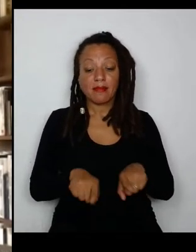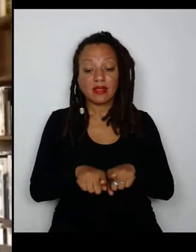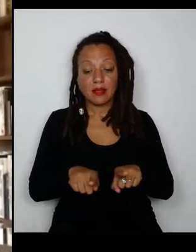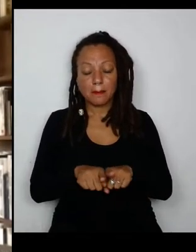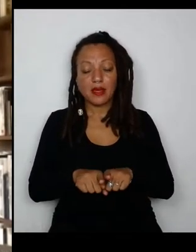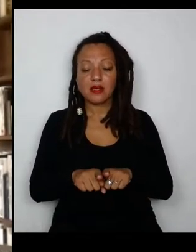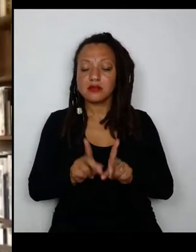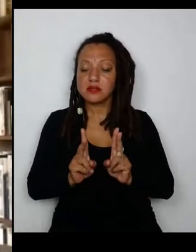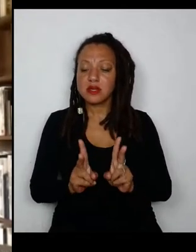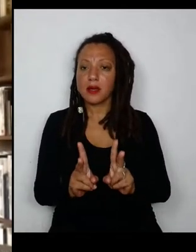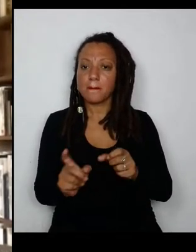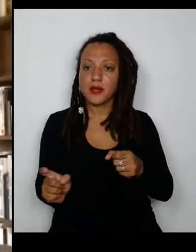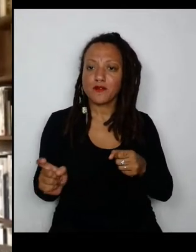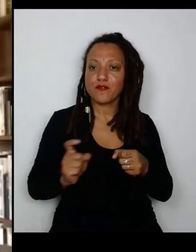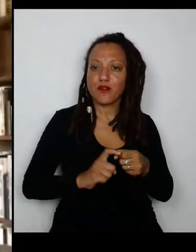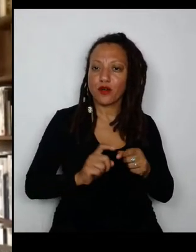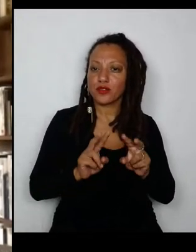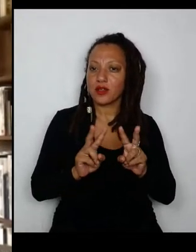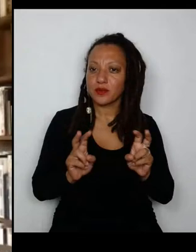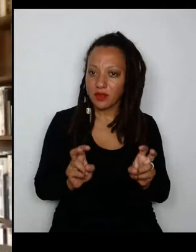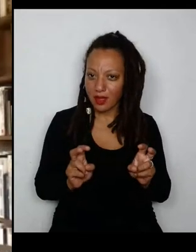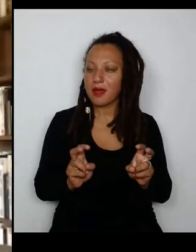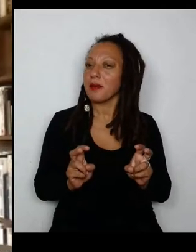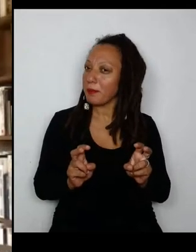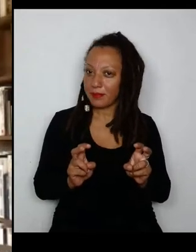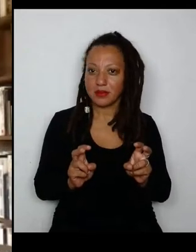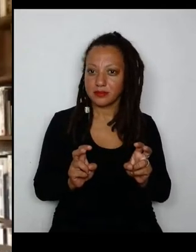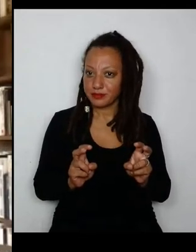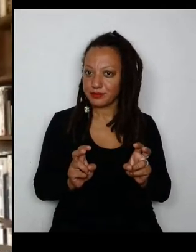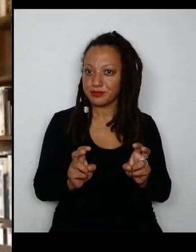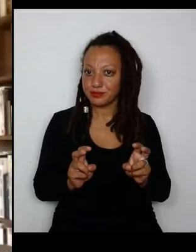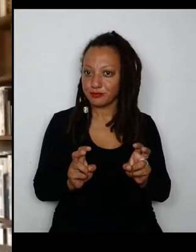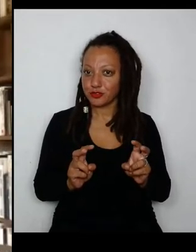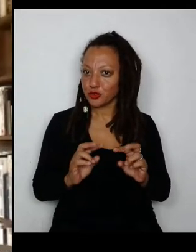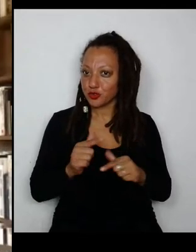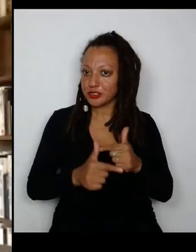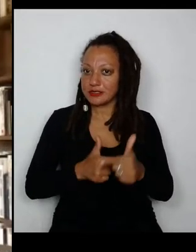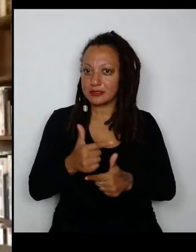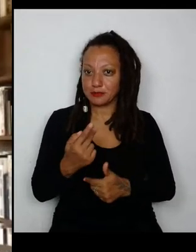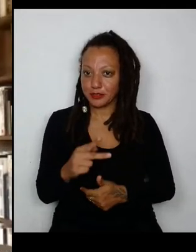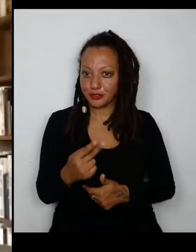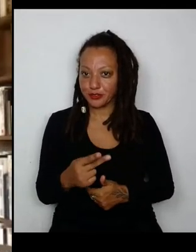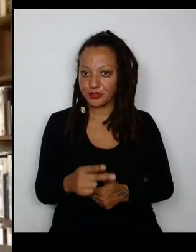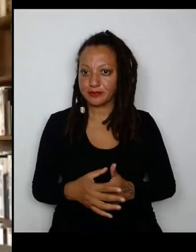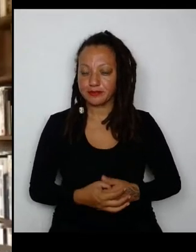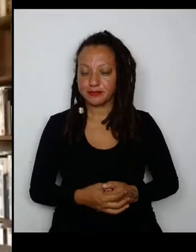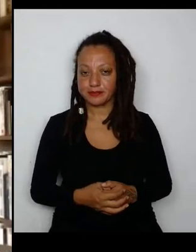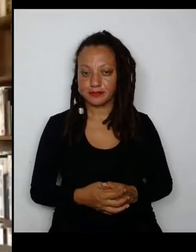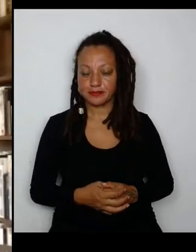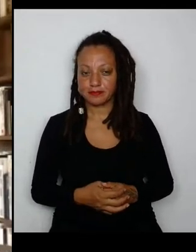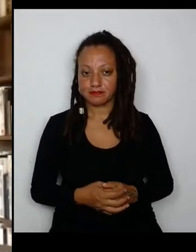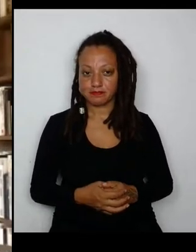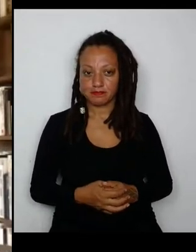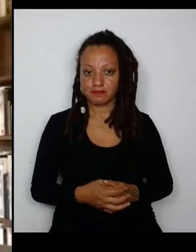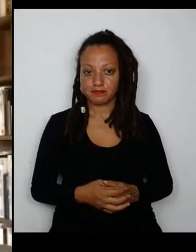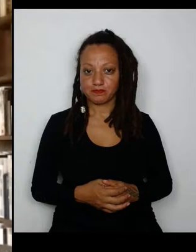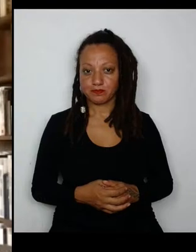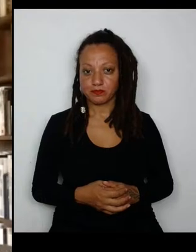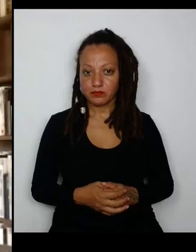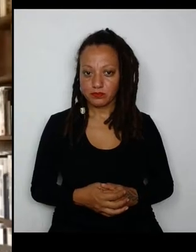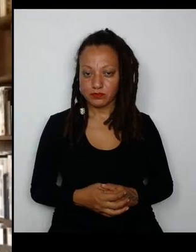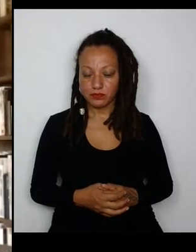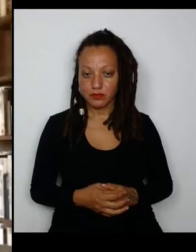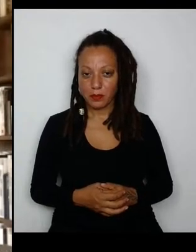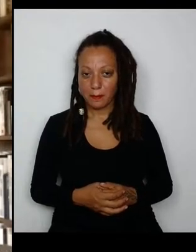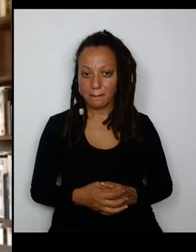i think this sense in which his self-image becomes a kind of programmatic concern